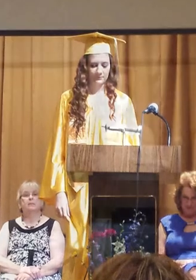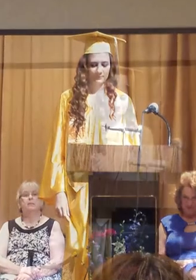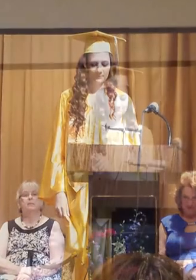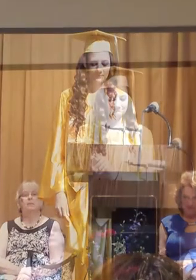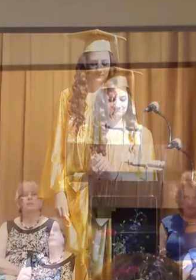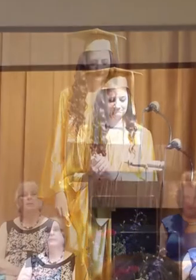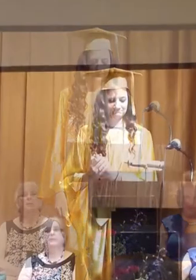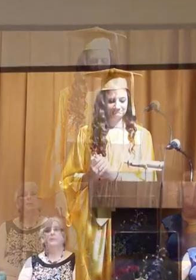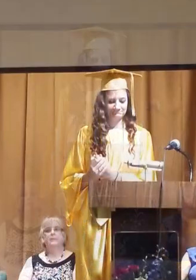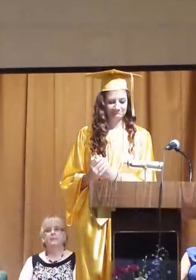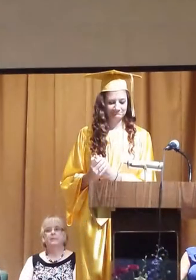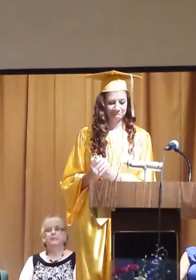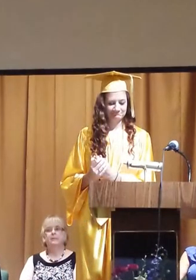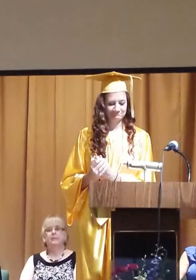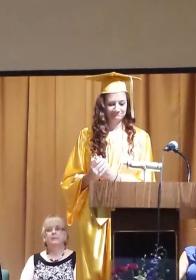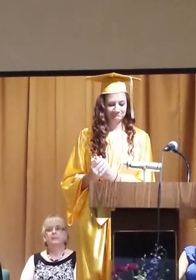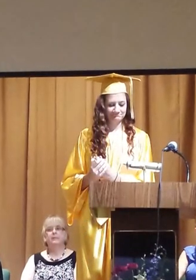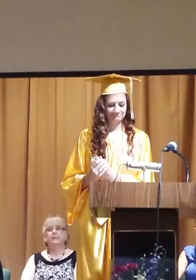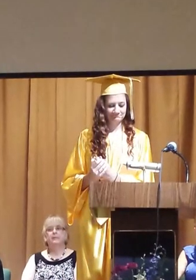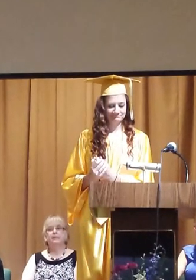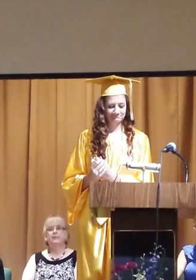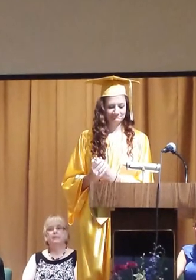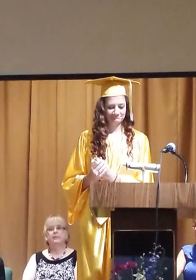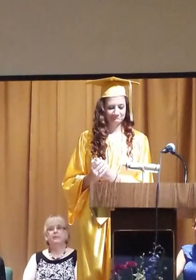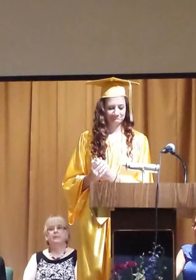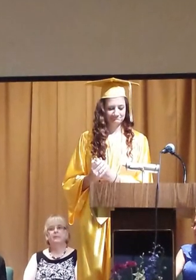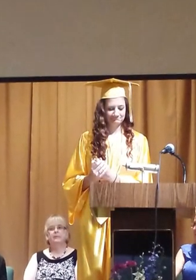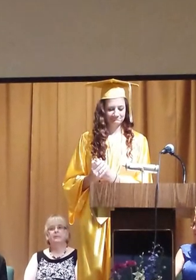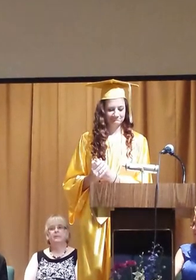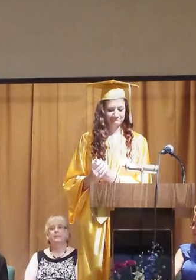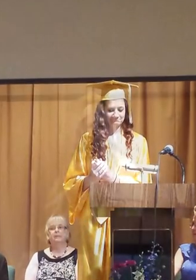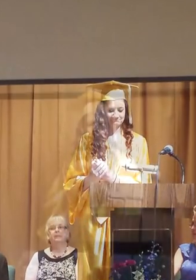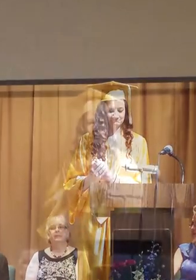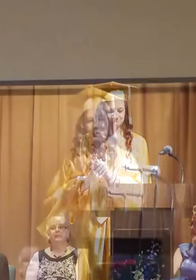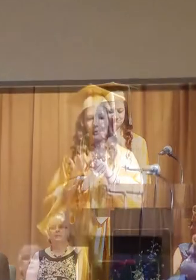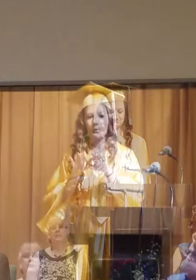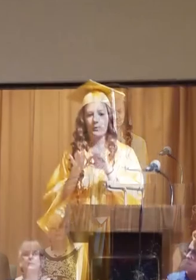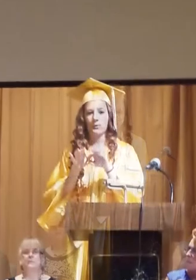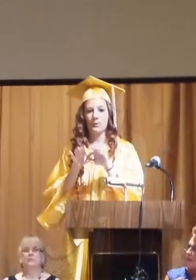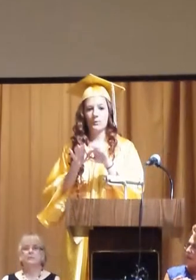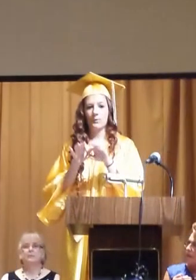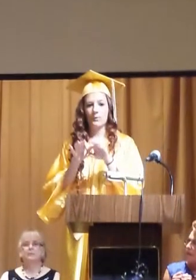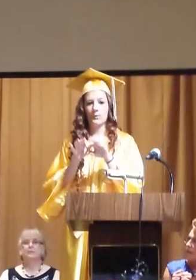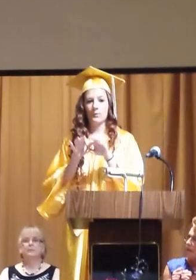Stood So Tall And No We Won't Forget